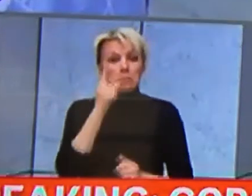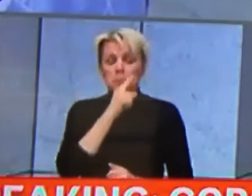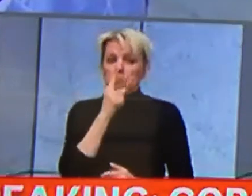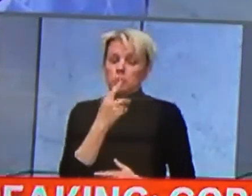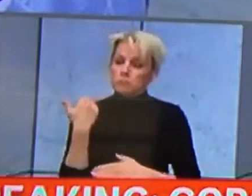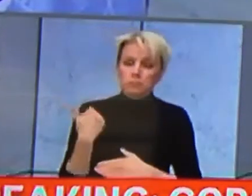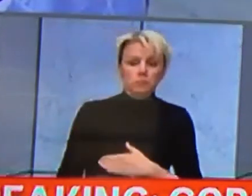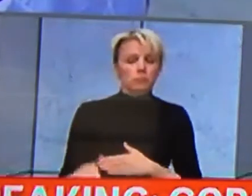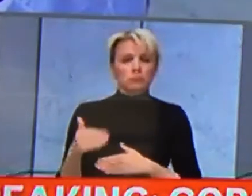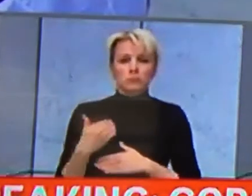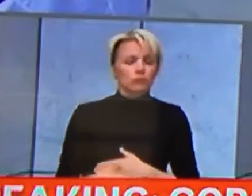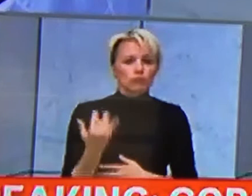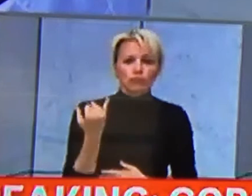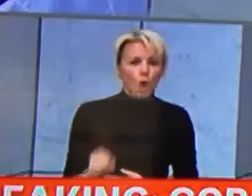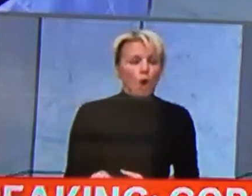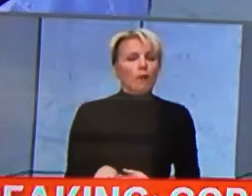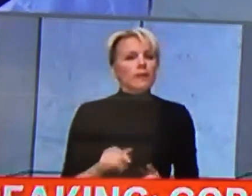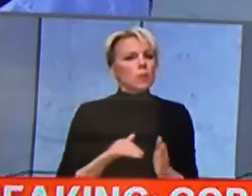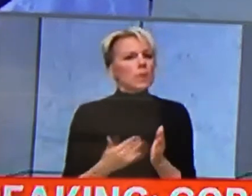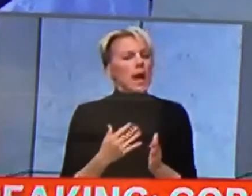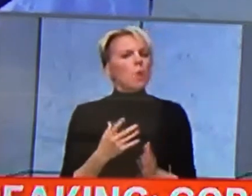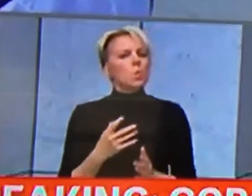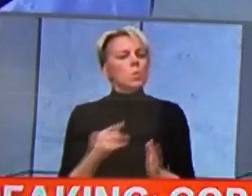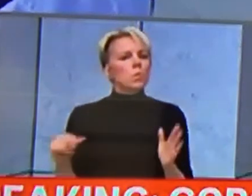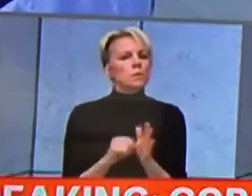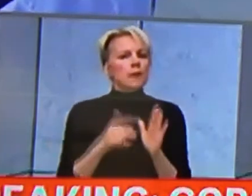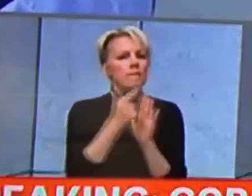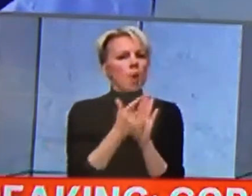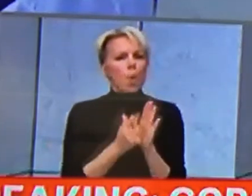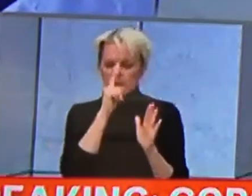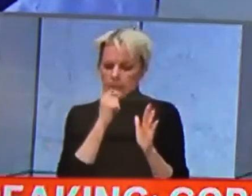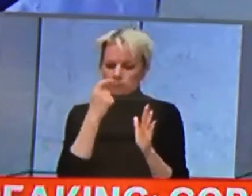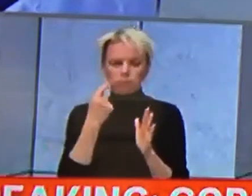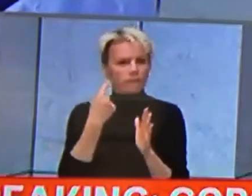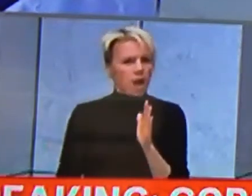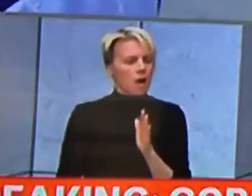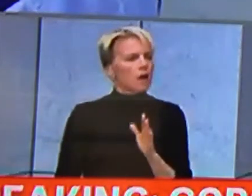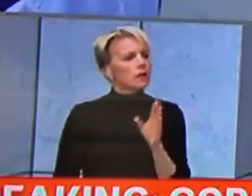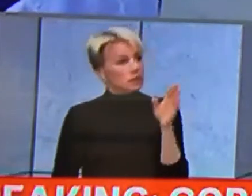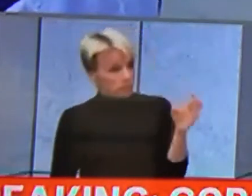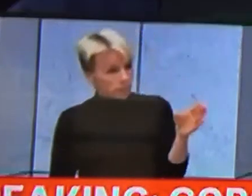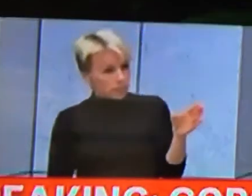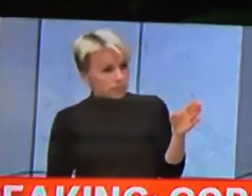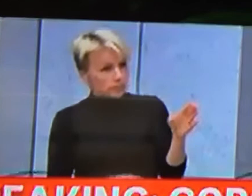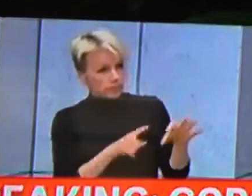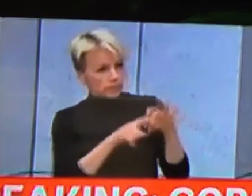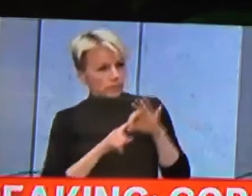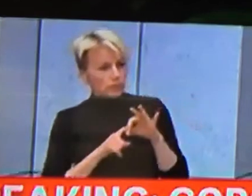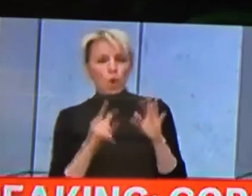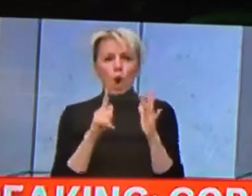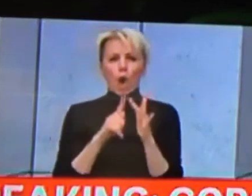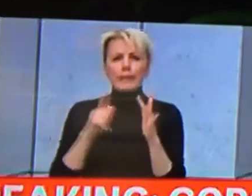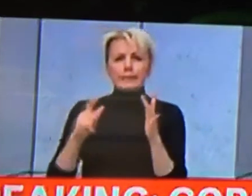things, and we've toughened up the laws to make sure that they will get it. Yep. On intensive care, where are we up to with